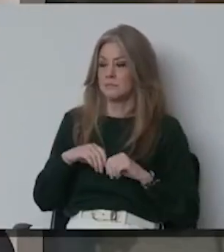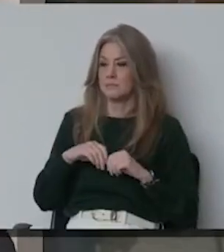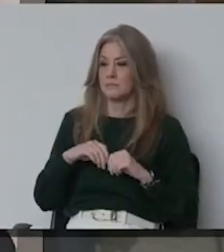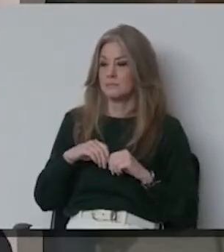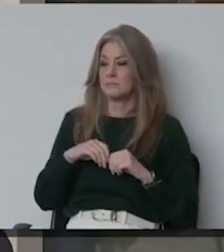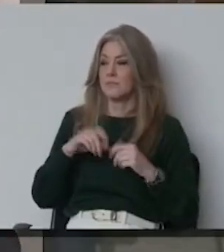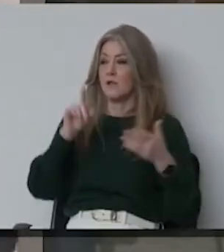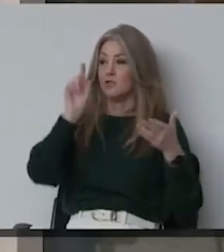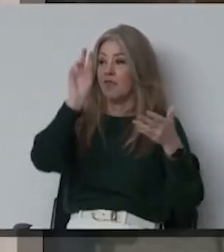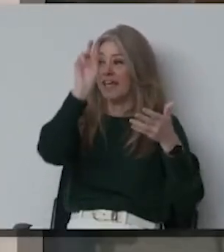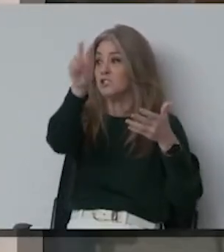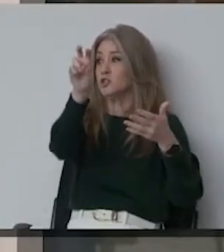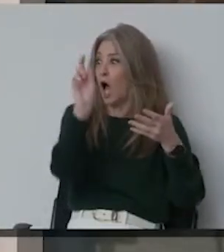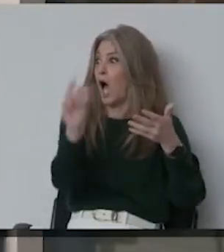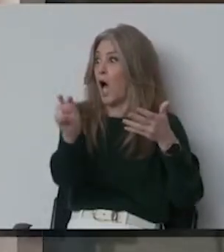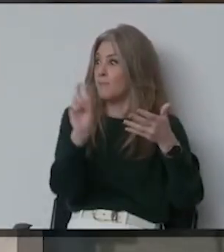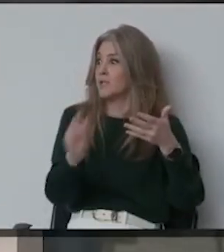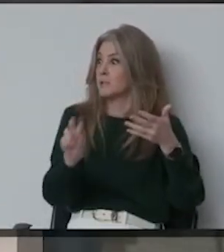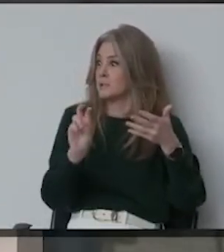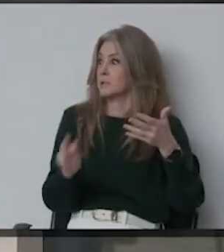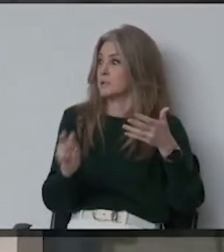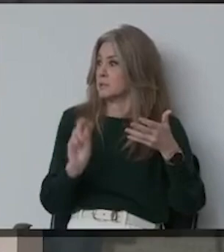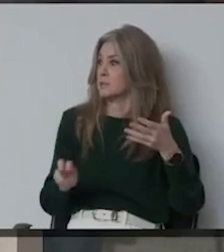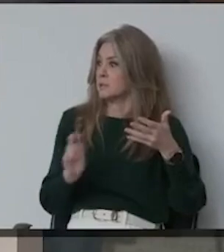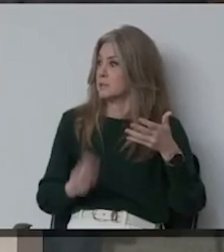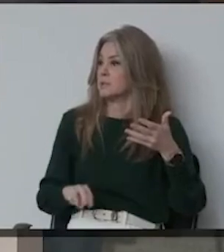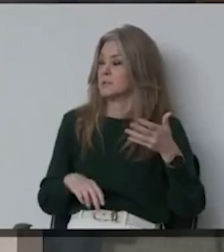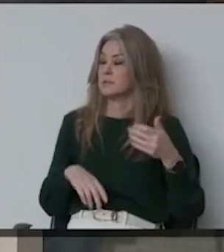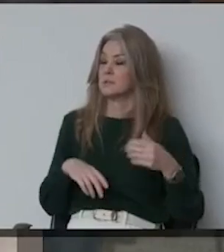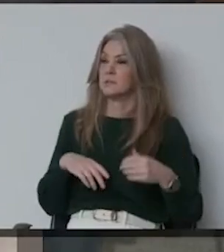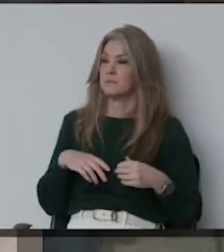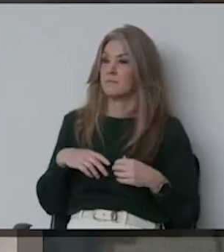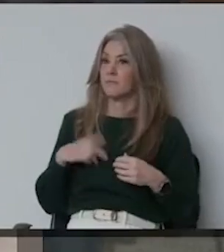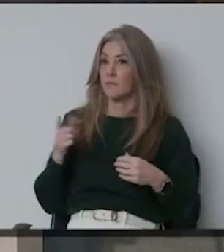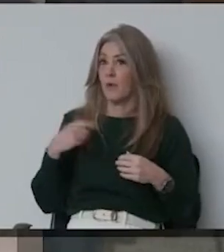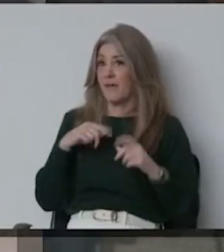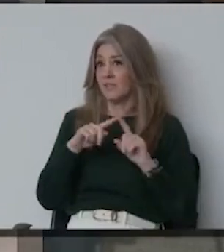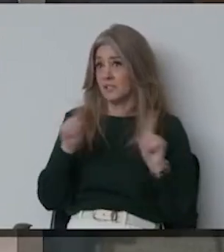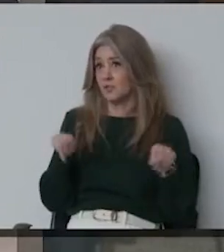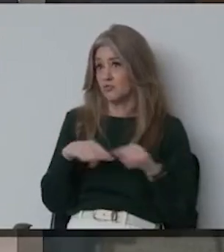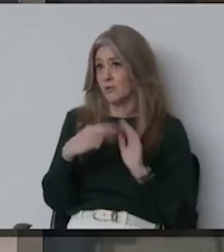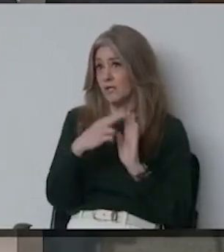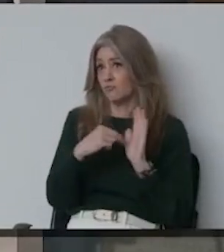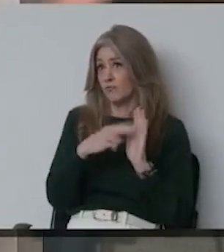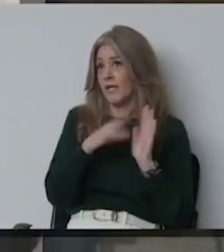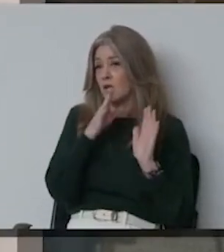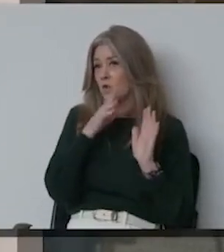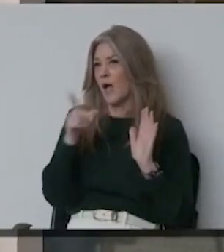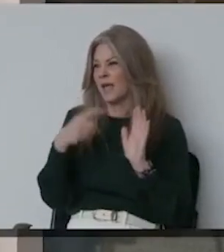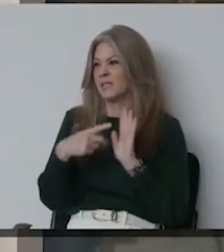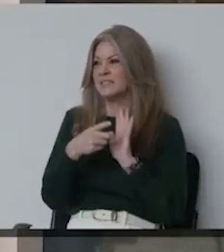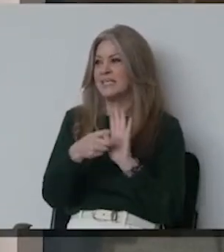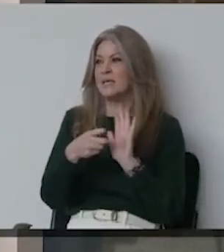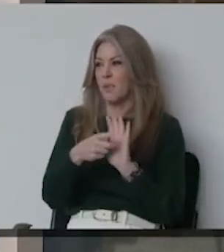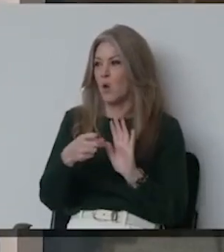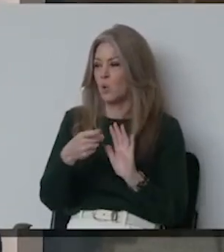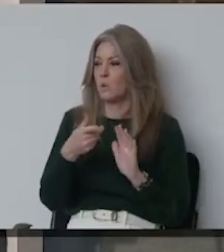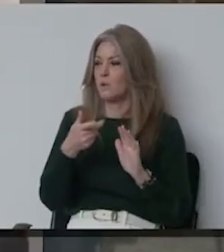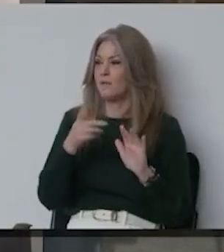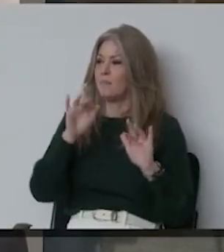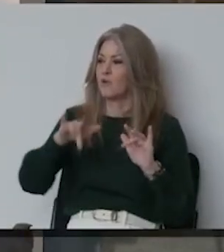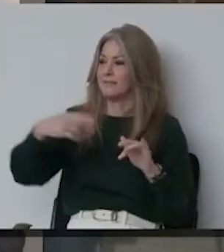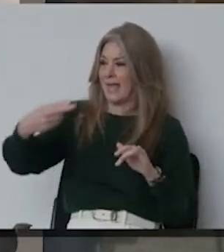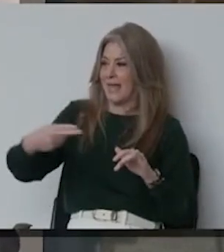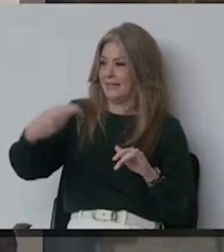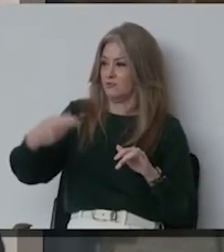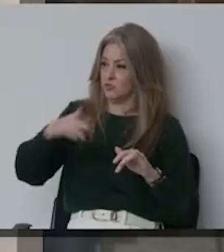can jump to heading. They can press the H key. Over in this room over here, we have a screen reader that you can demo out. And so they can press the H key